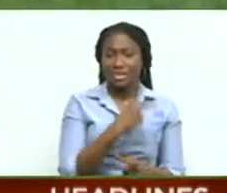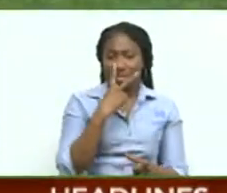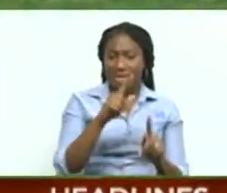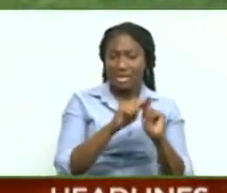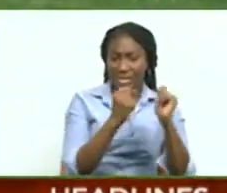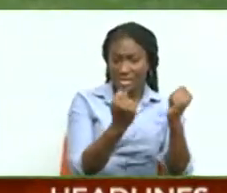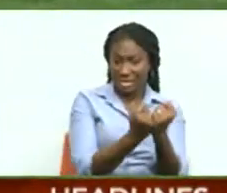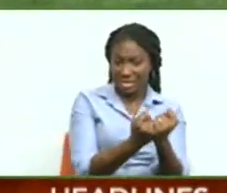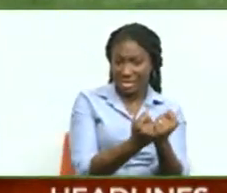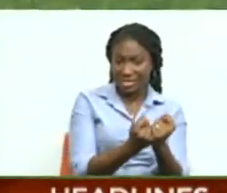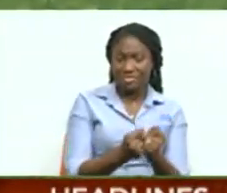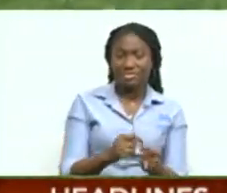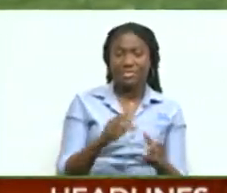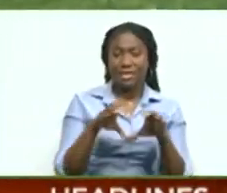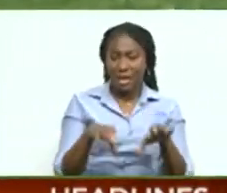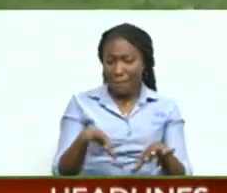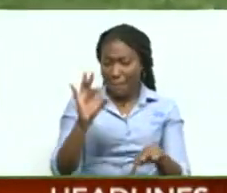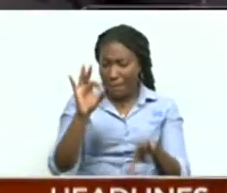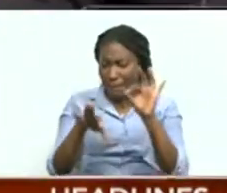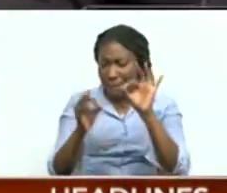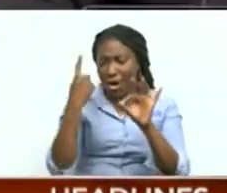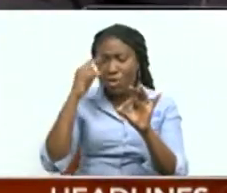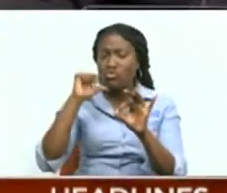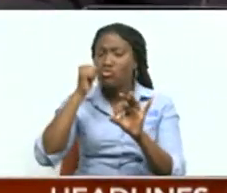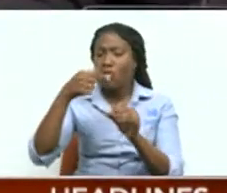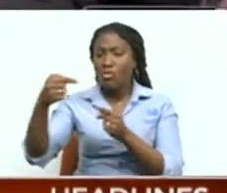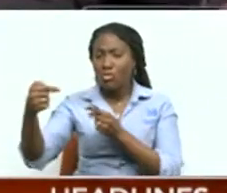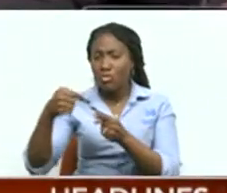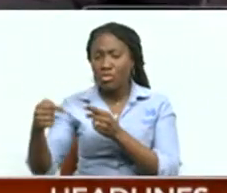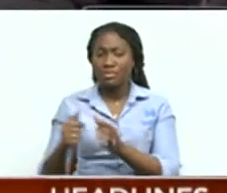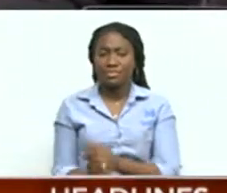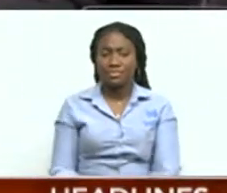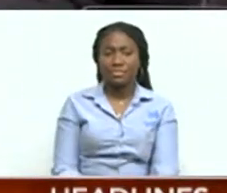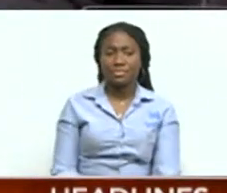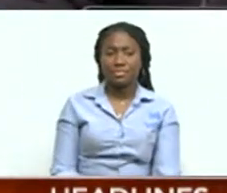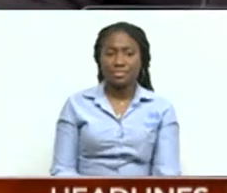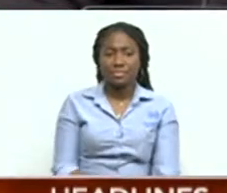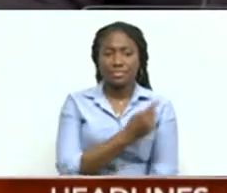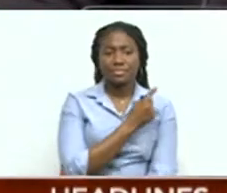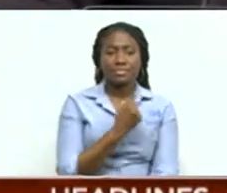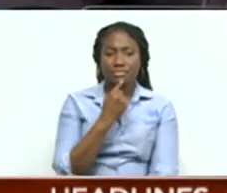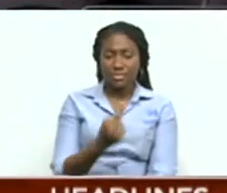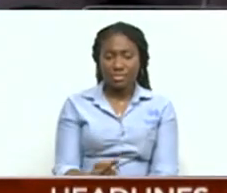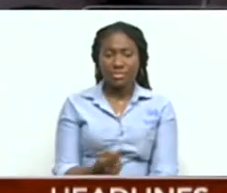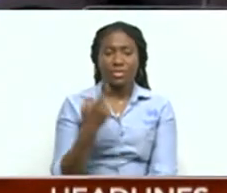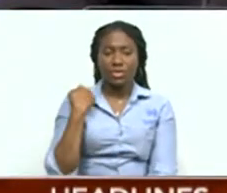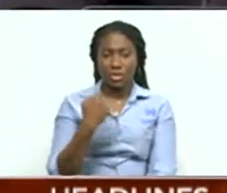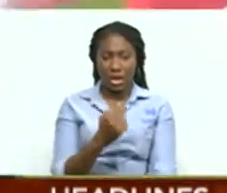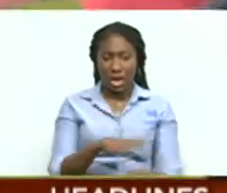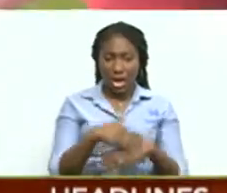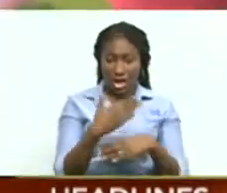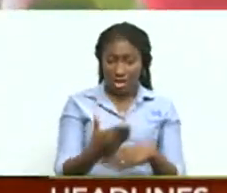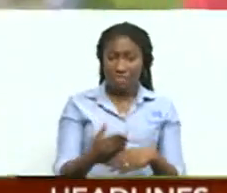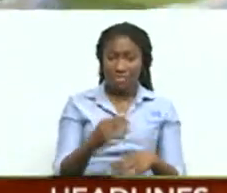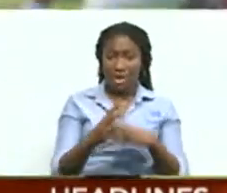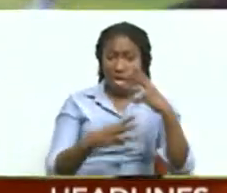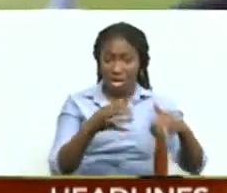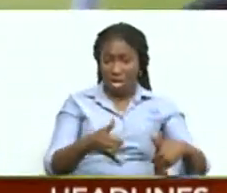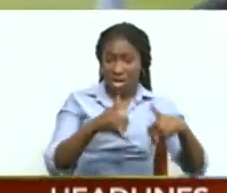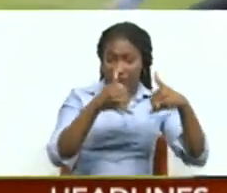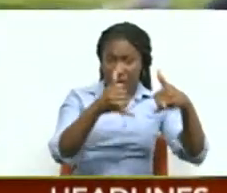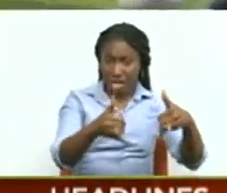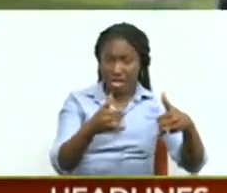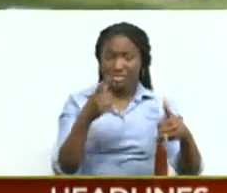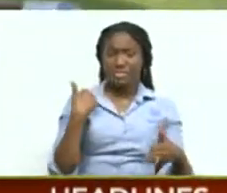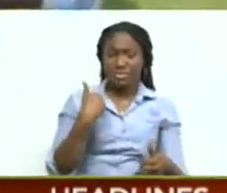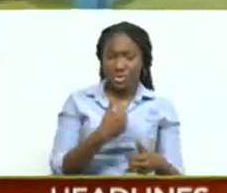young Canucks squad picked for tomorrow's match. We went through that sort of transition when after the Gold Cup. We were better for